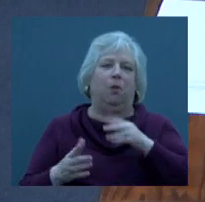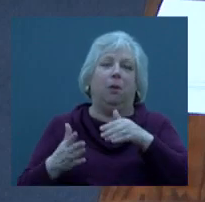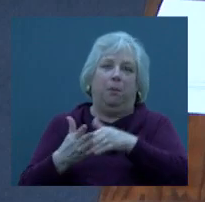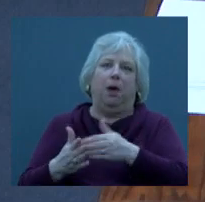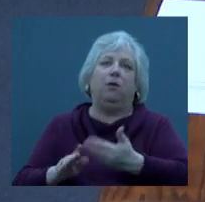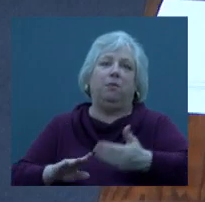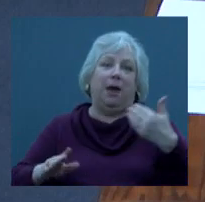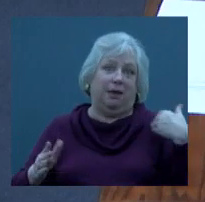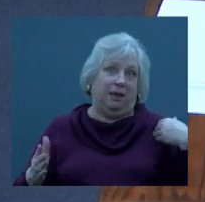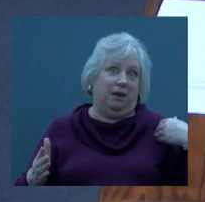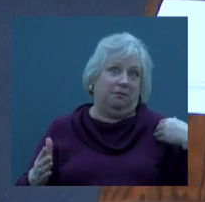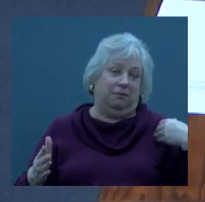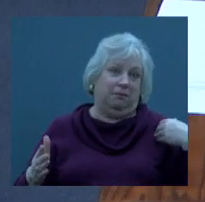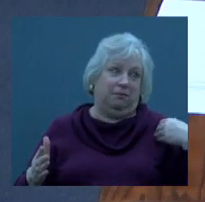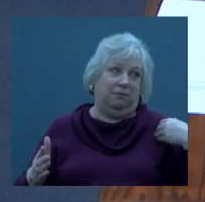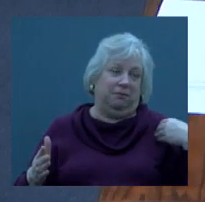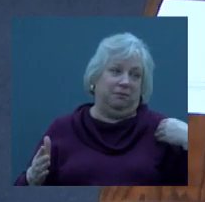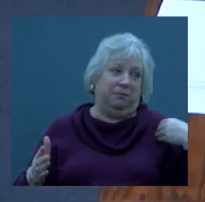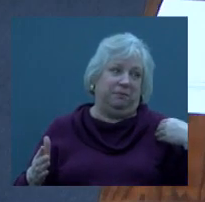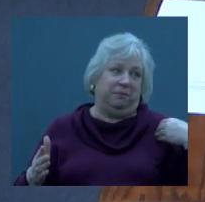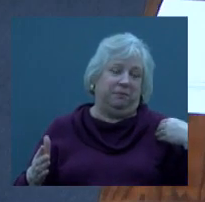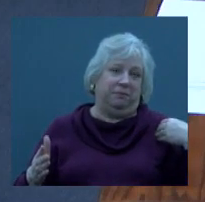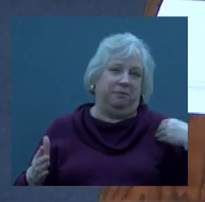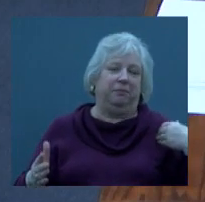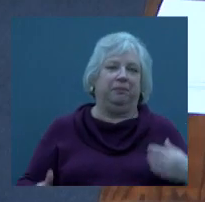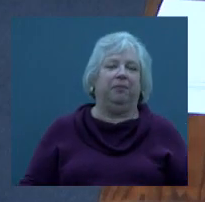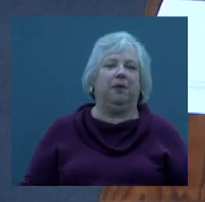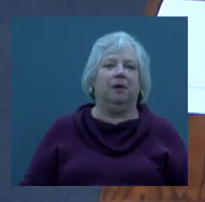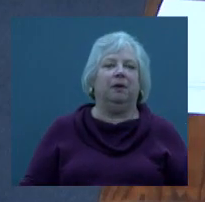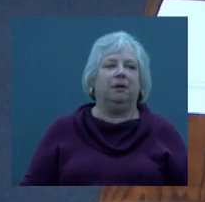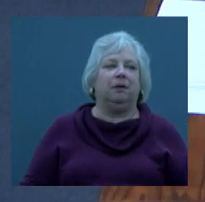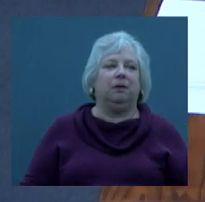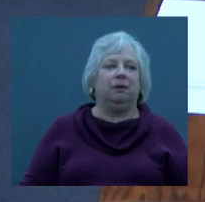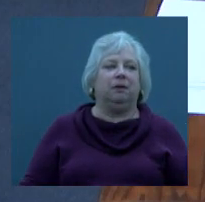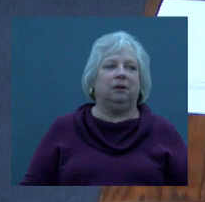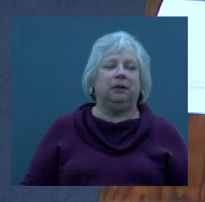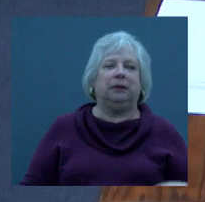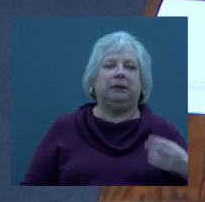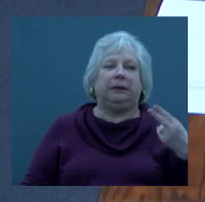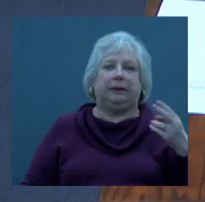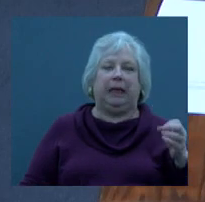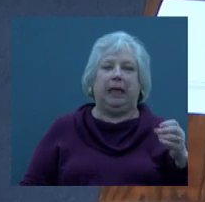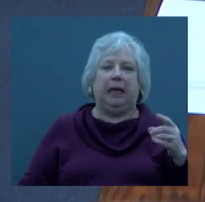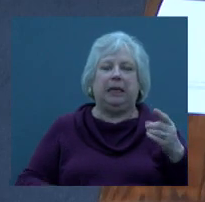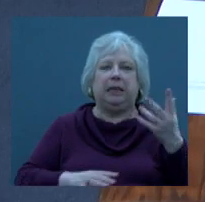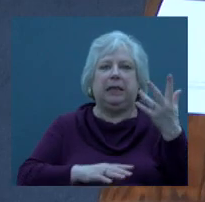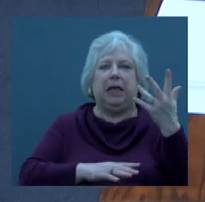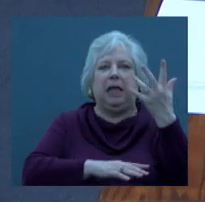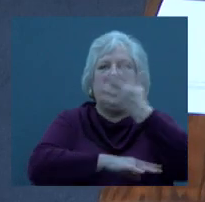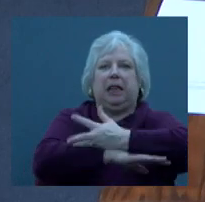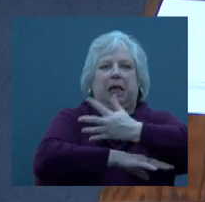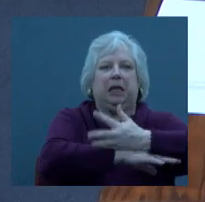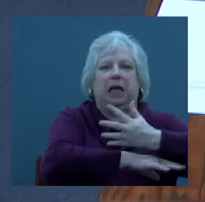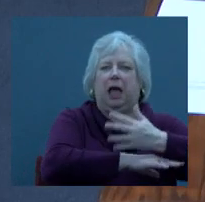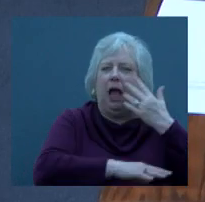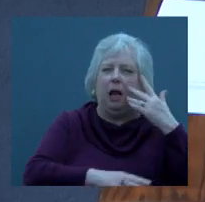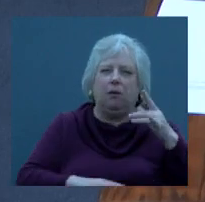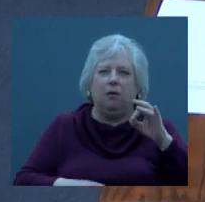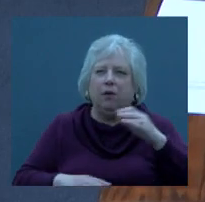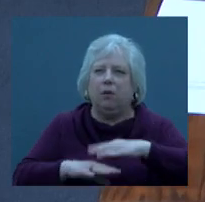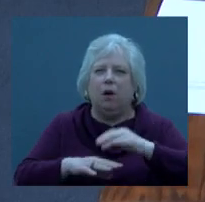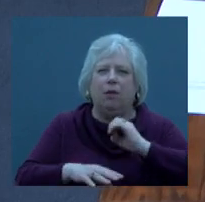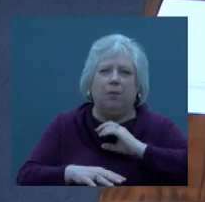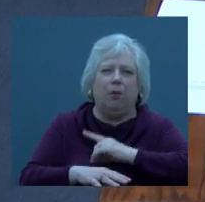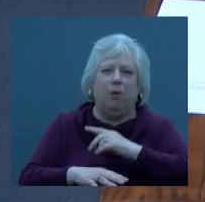opposed from all of that from the beginning. He has clear cut it. I don't know if all of y'all were on the